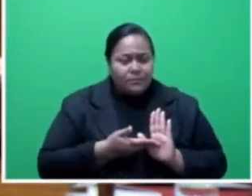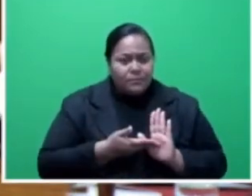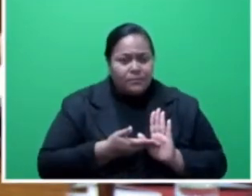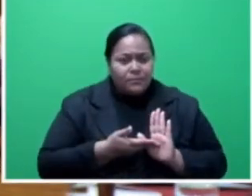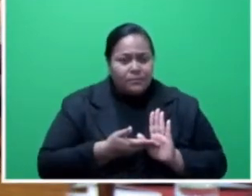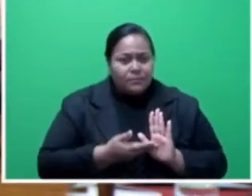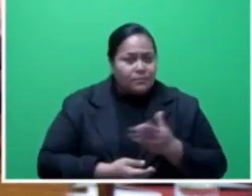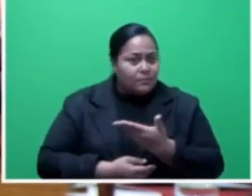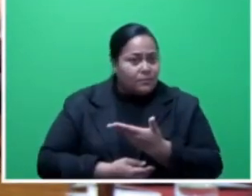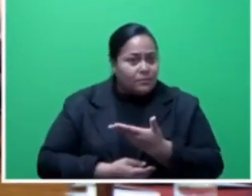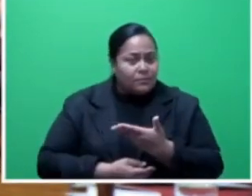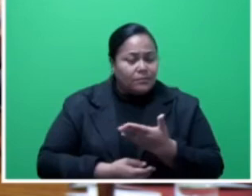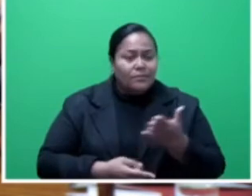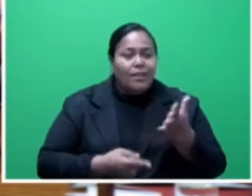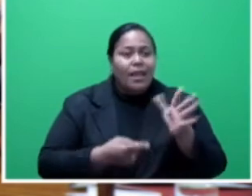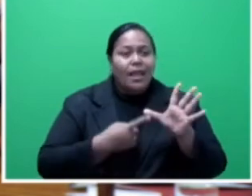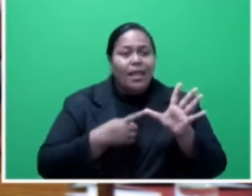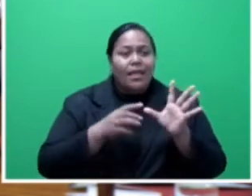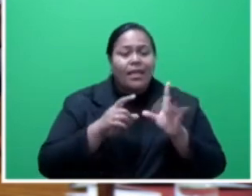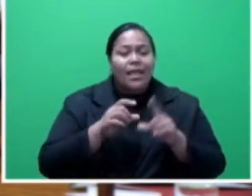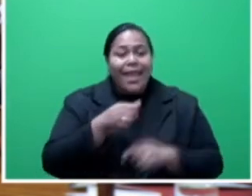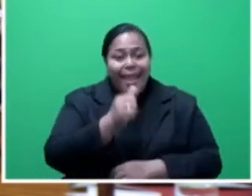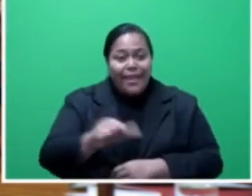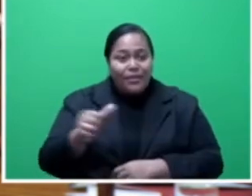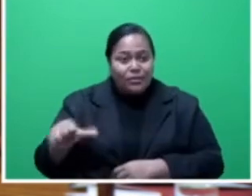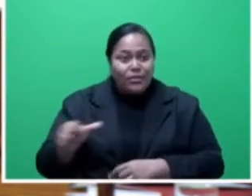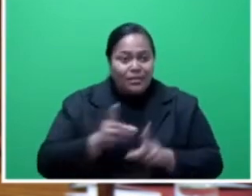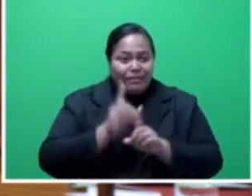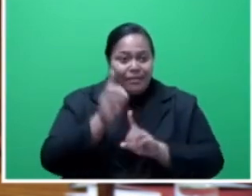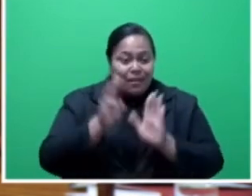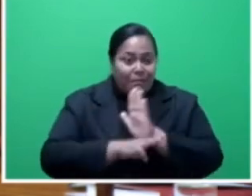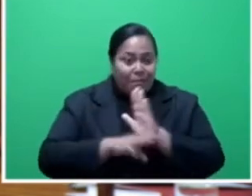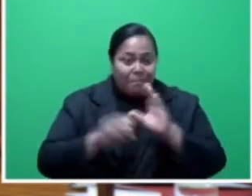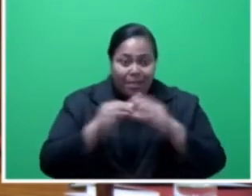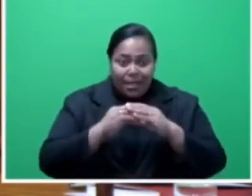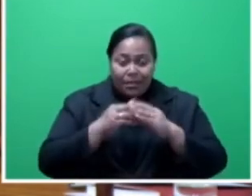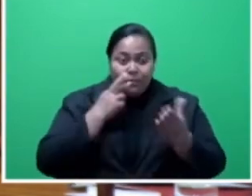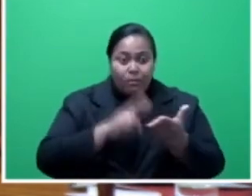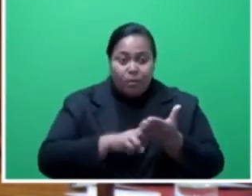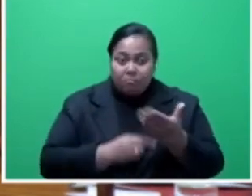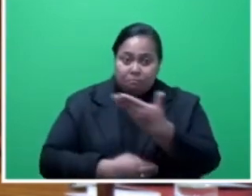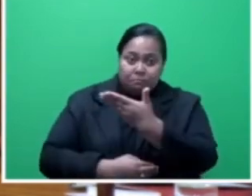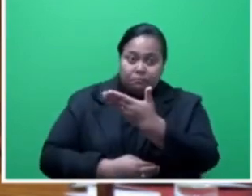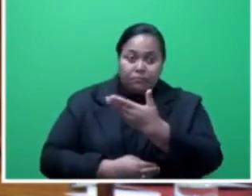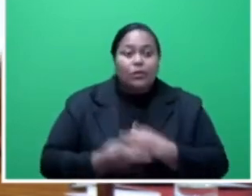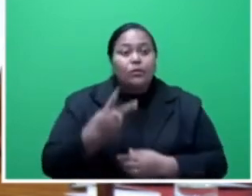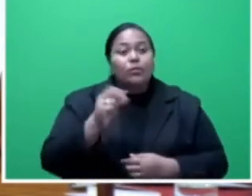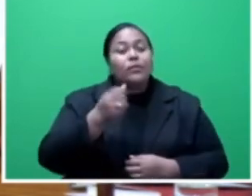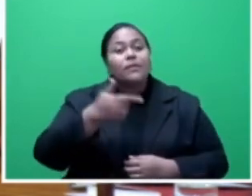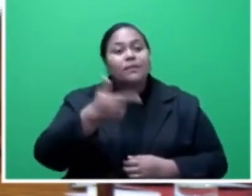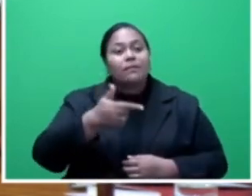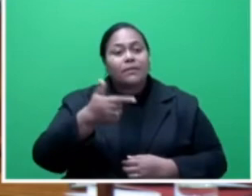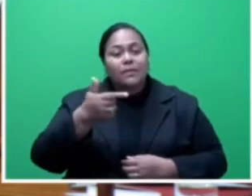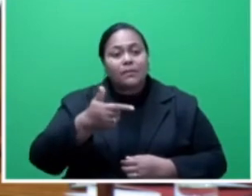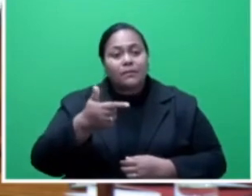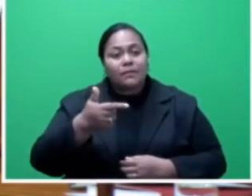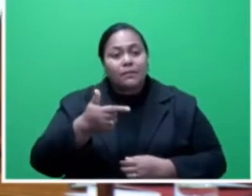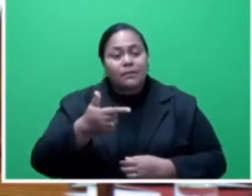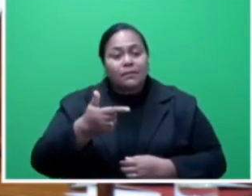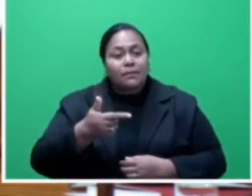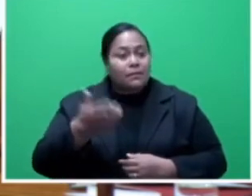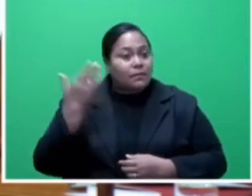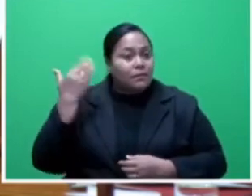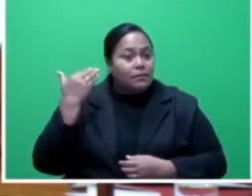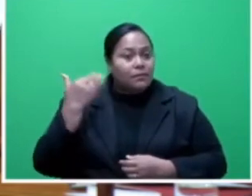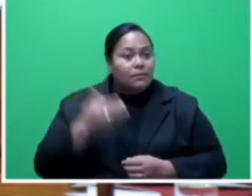this ADB report, Fiji Country Classification. In 2017, the